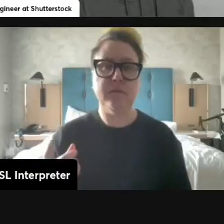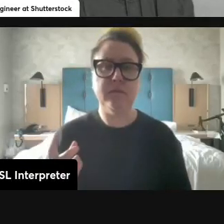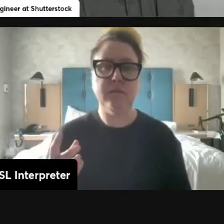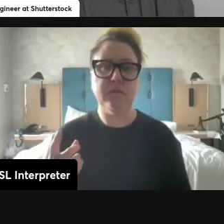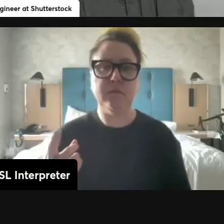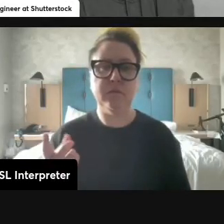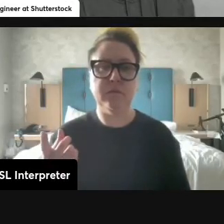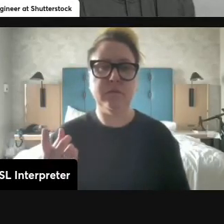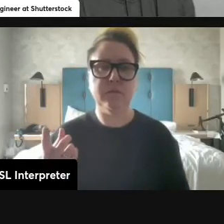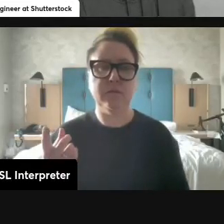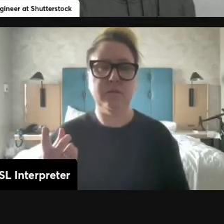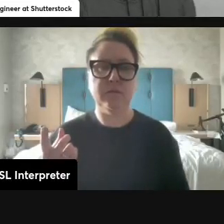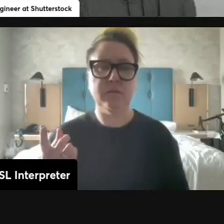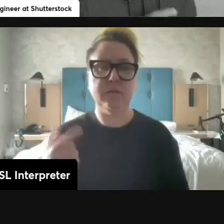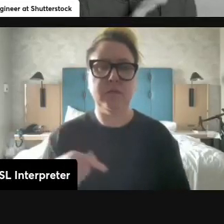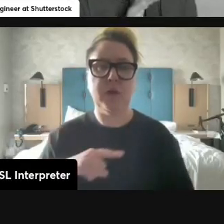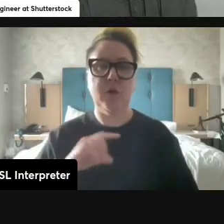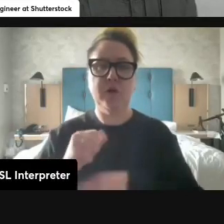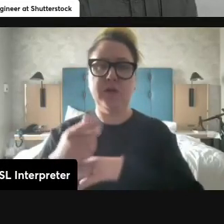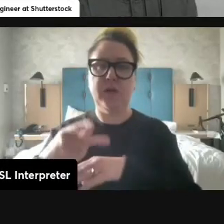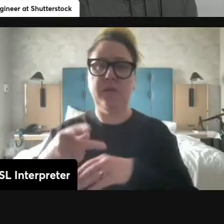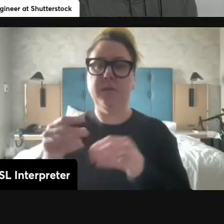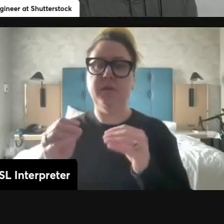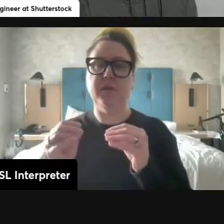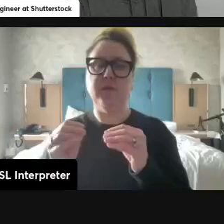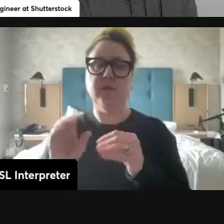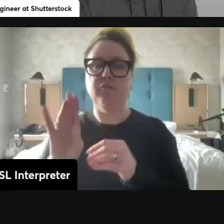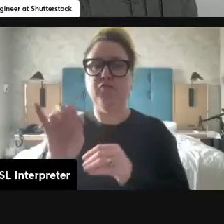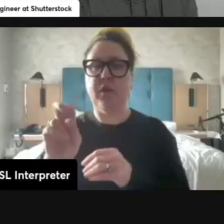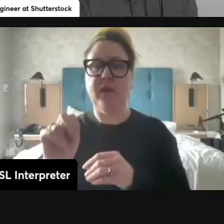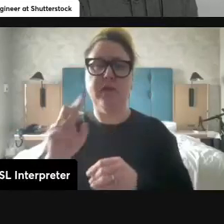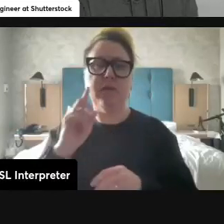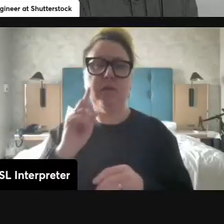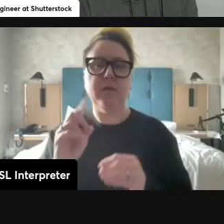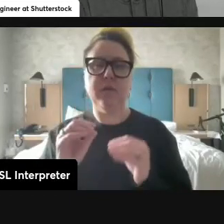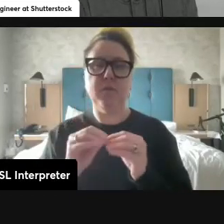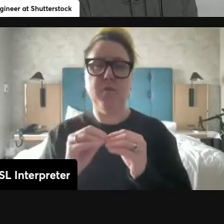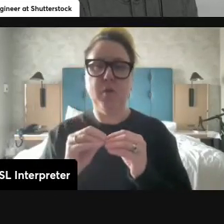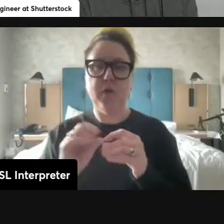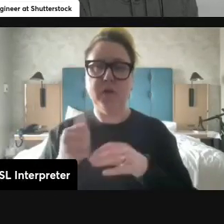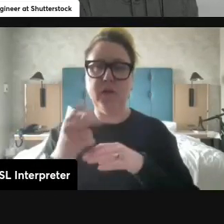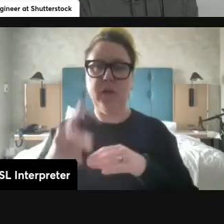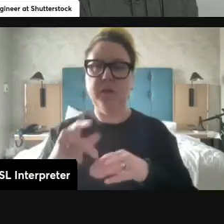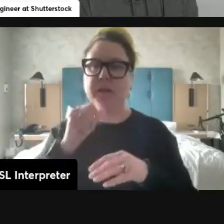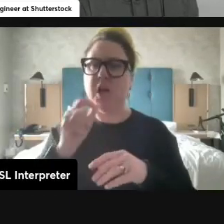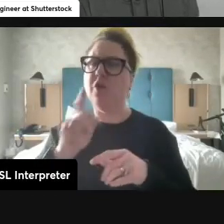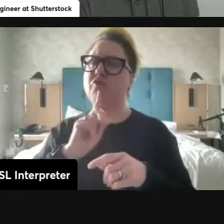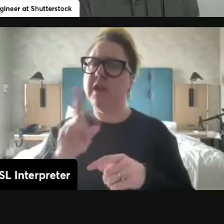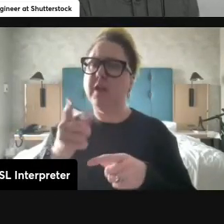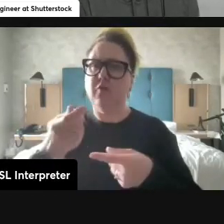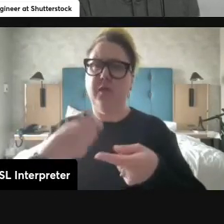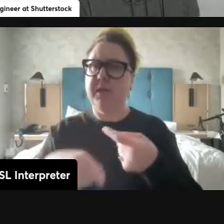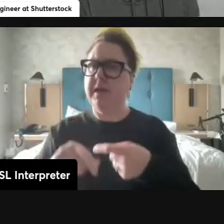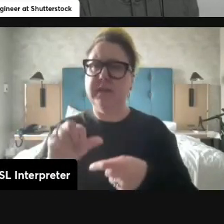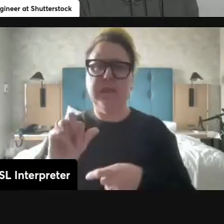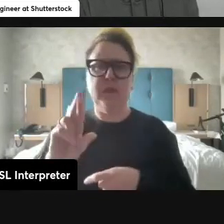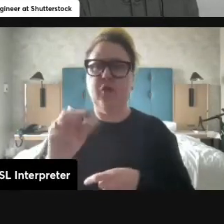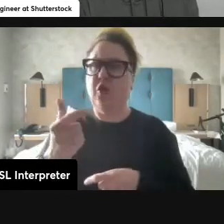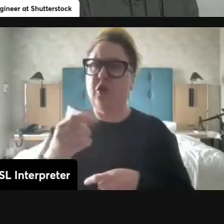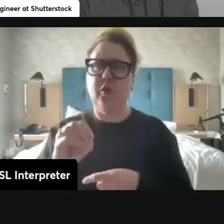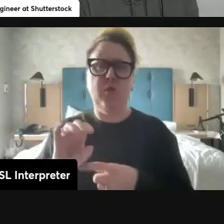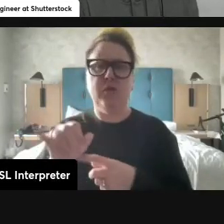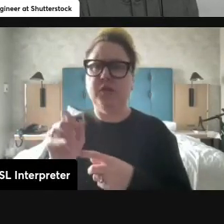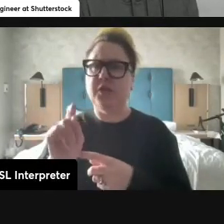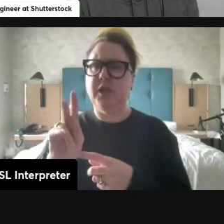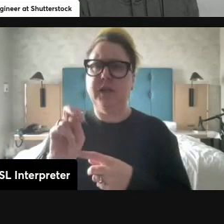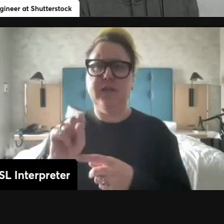In our setting, Backstage is just more providing a view into those existing systems. It's not really replacing Argo or Jenkins or anything like that,